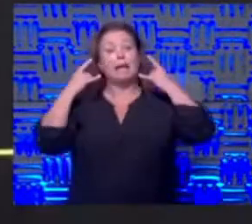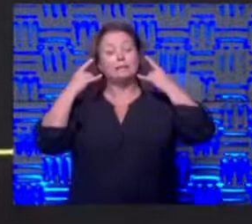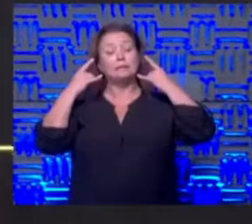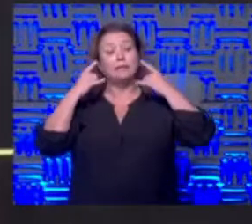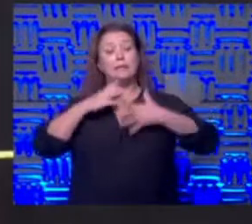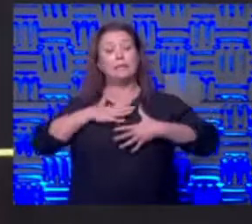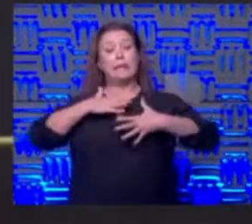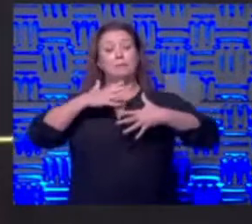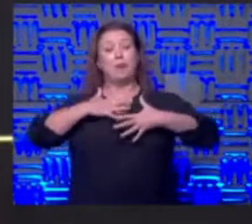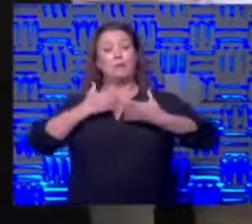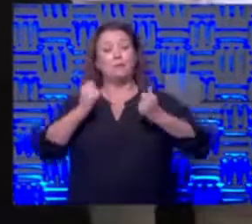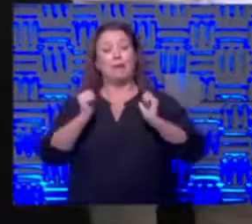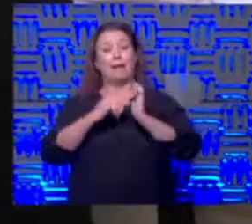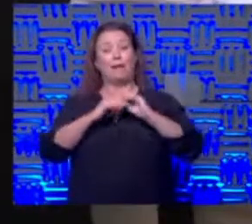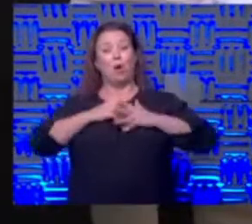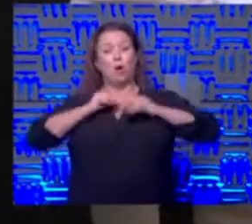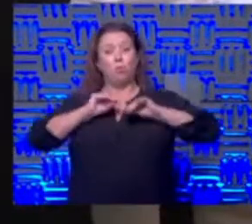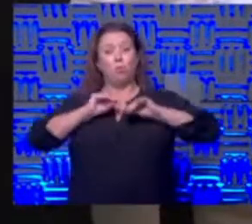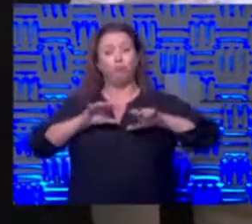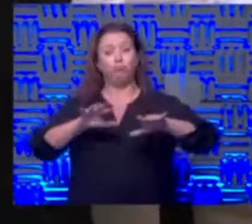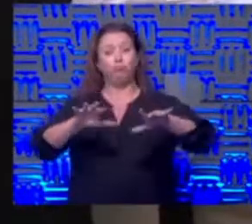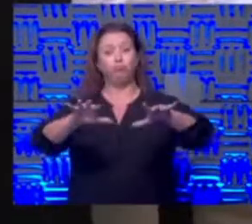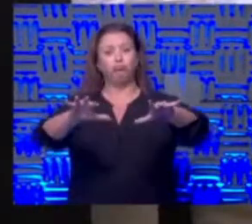a deep breath and try it again?